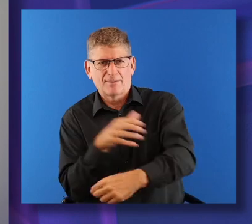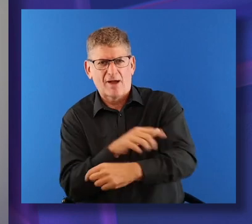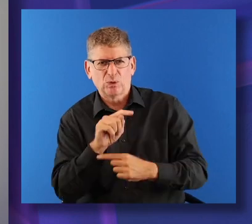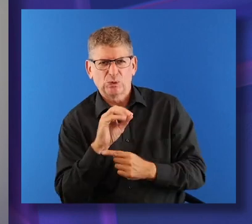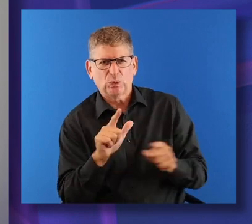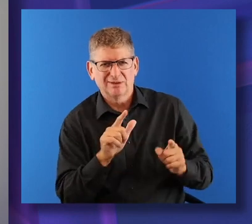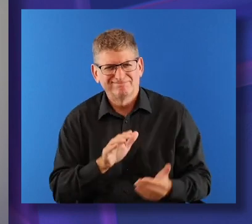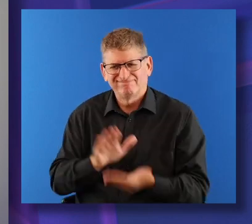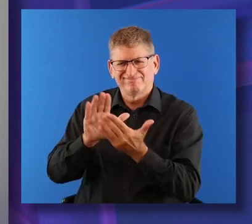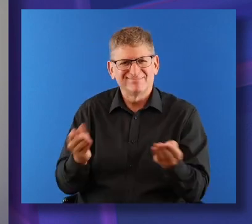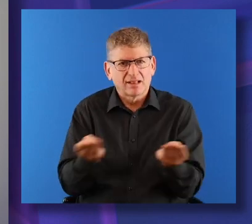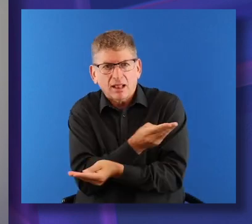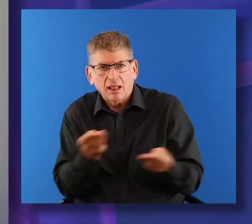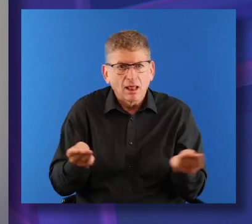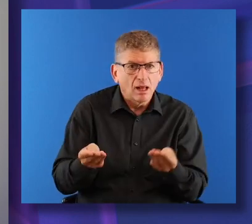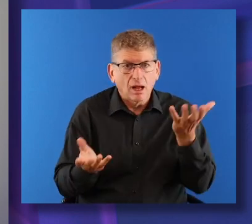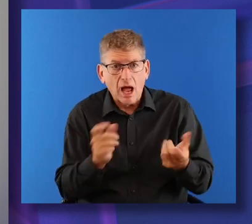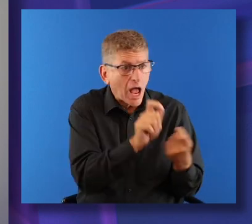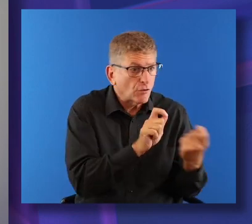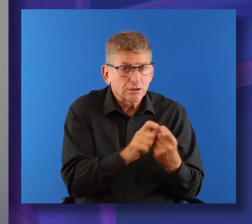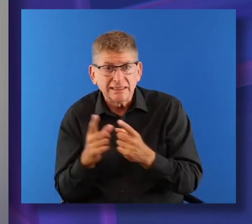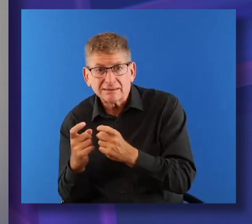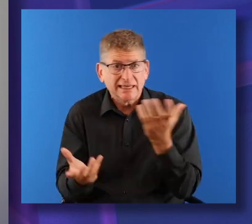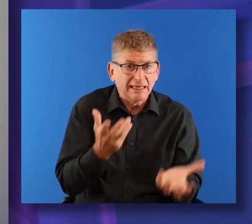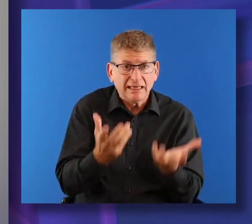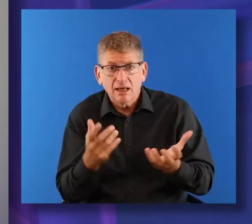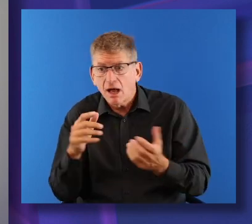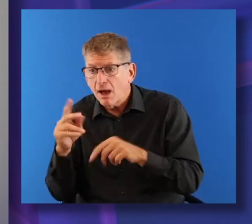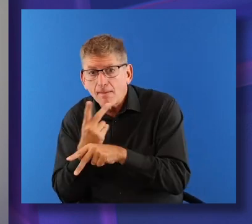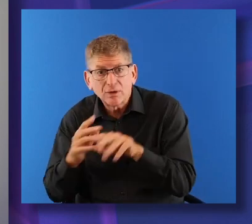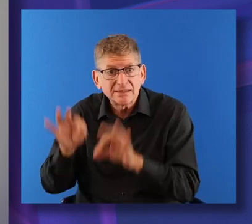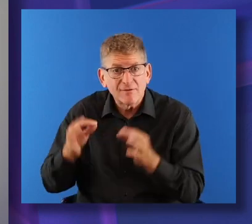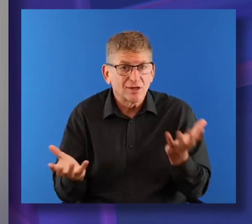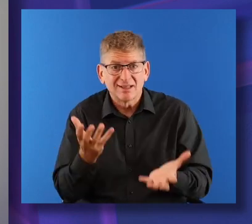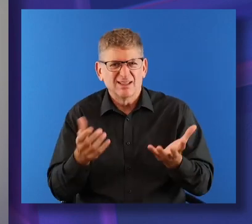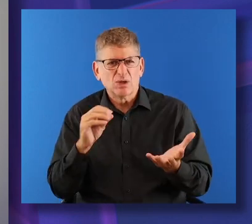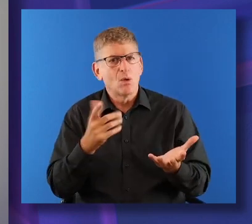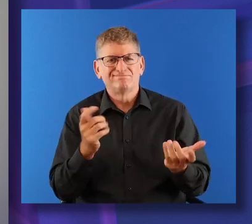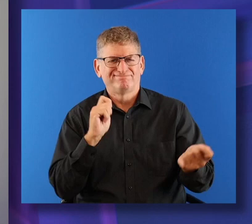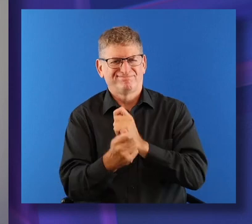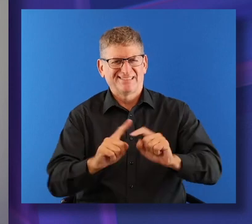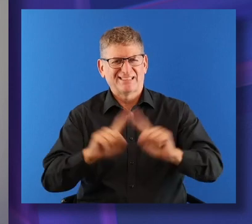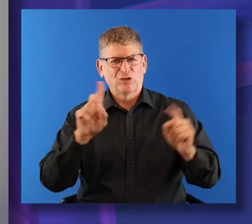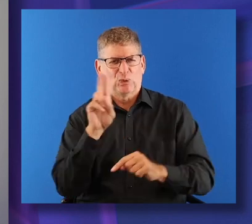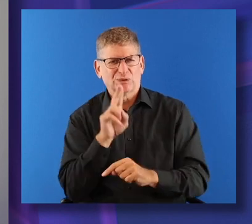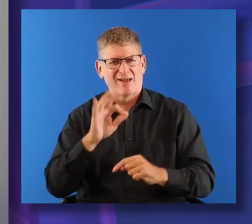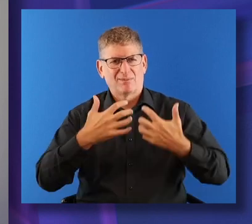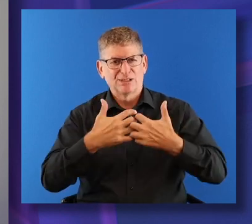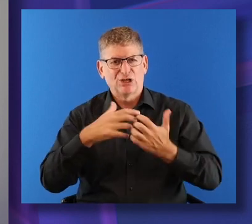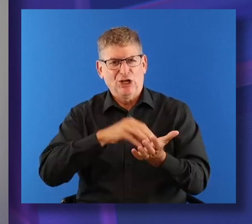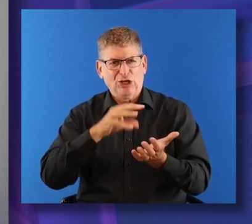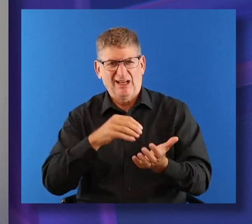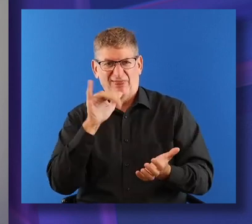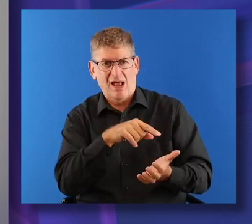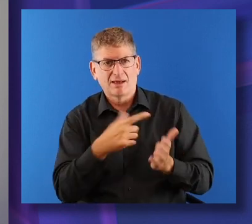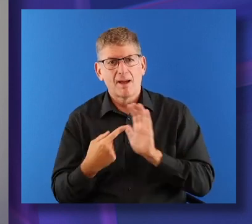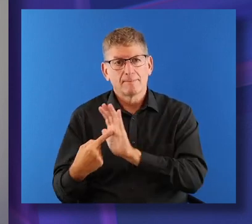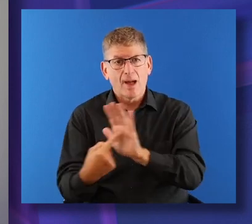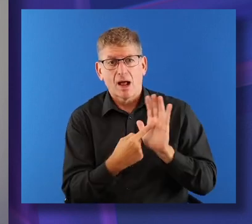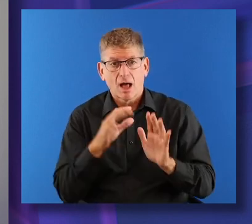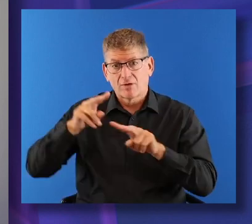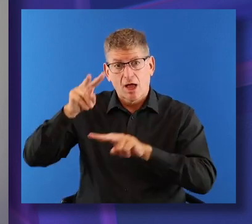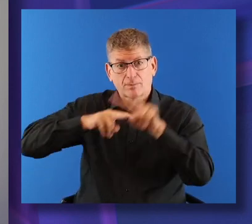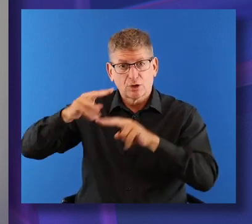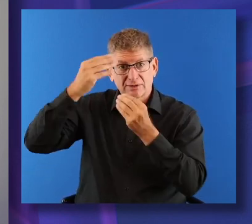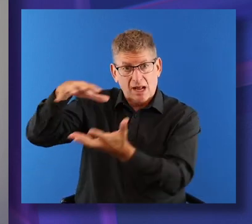learning from the modeling of observational data that characterizes the fourth paradigm, because the data that's used to train the neural networks